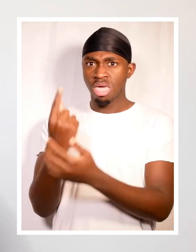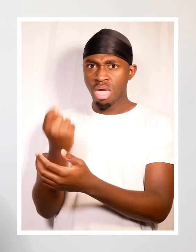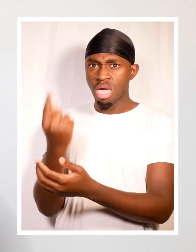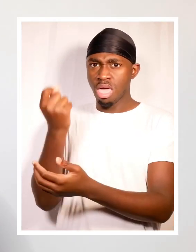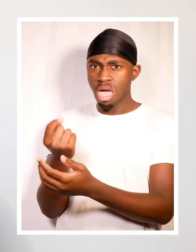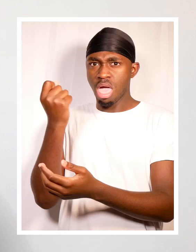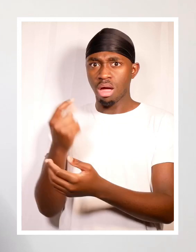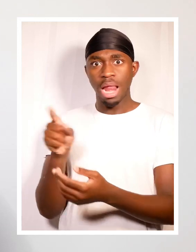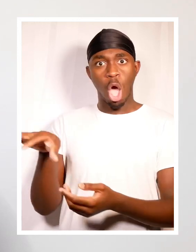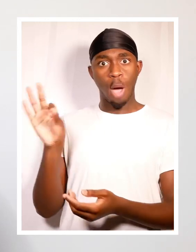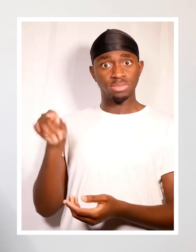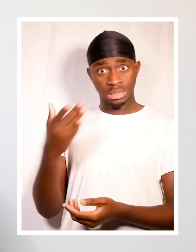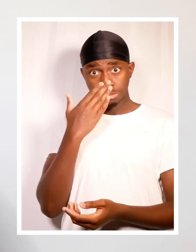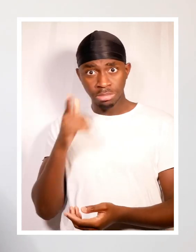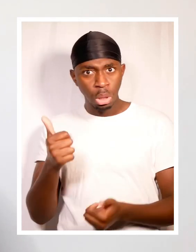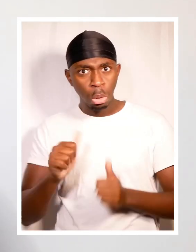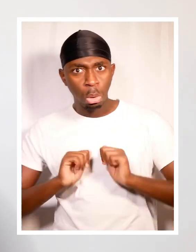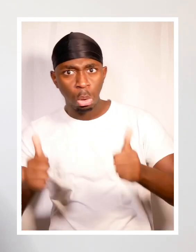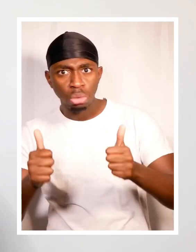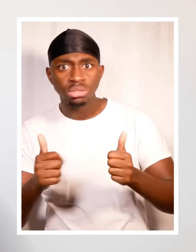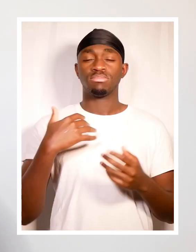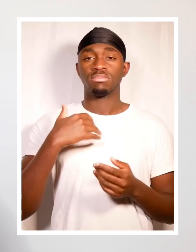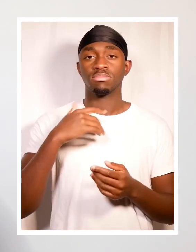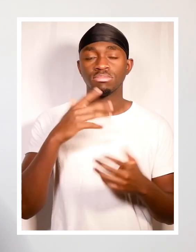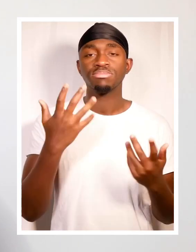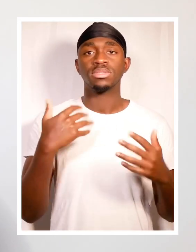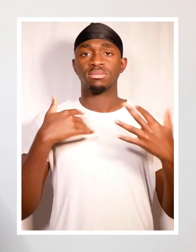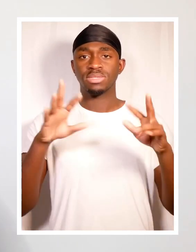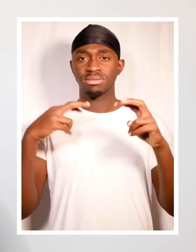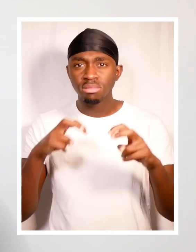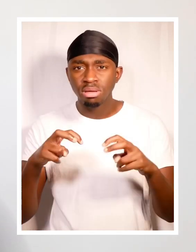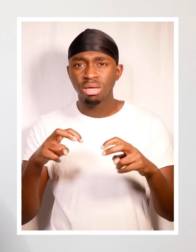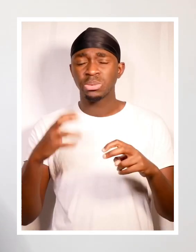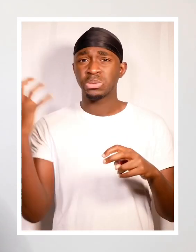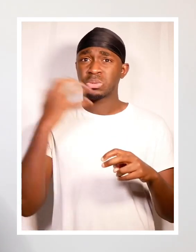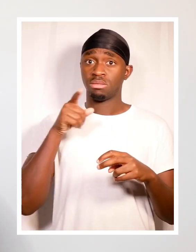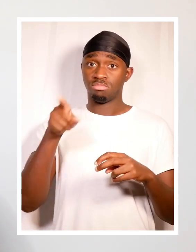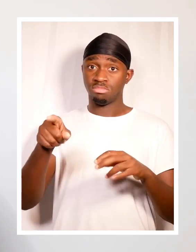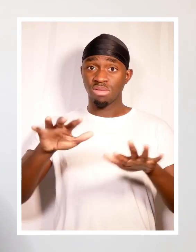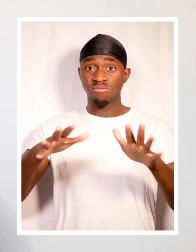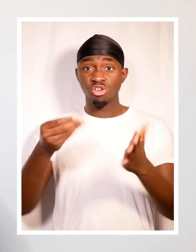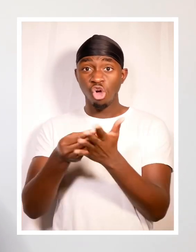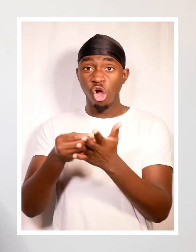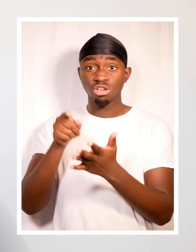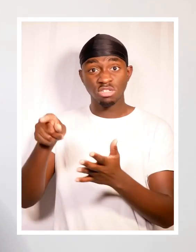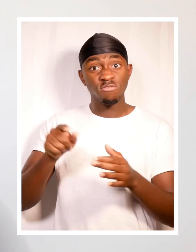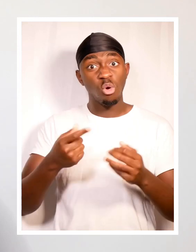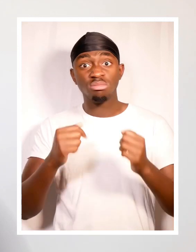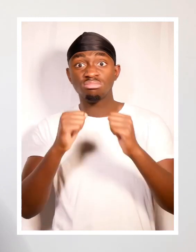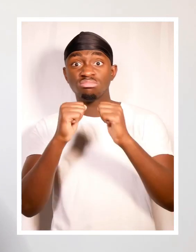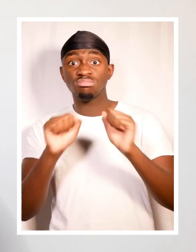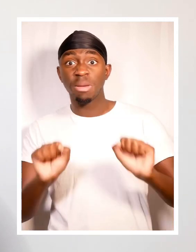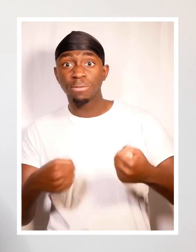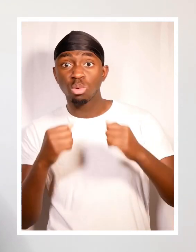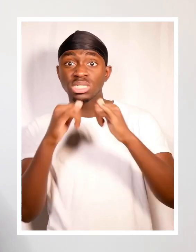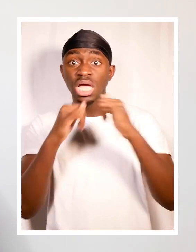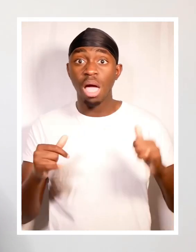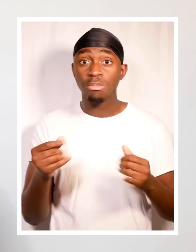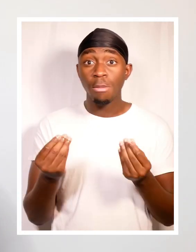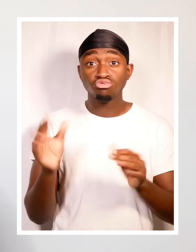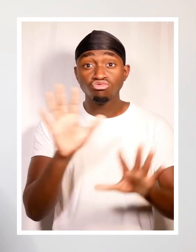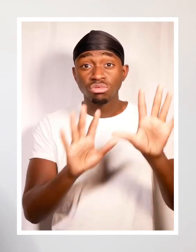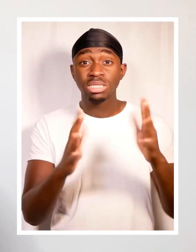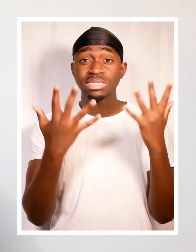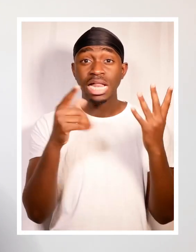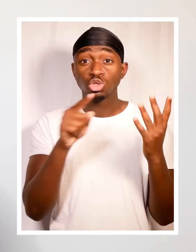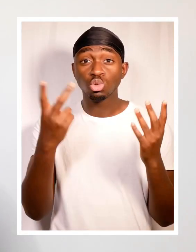option but they're just so expensive like we're talking 10 20 grand sometimes and i